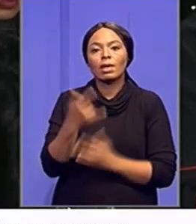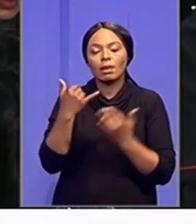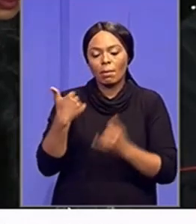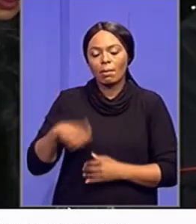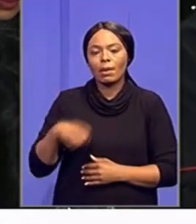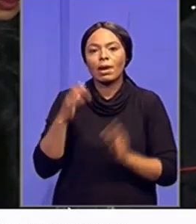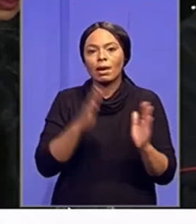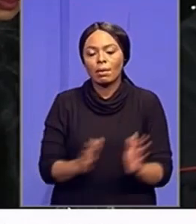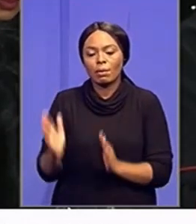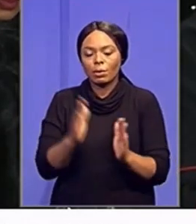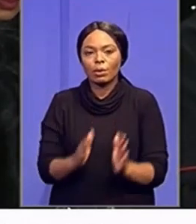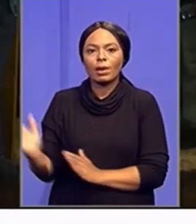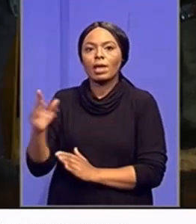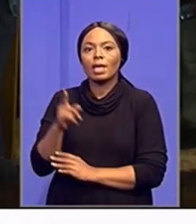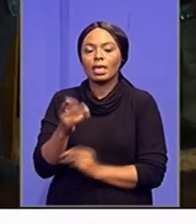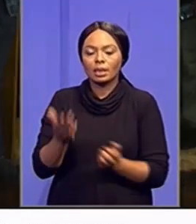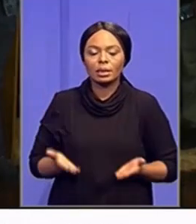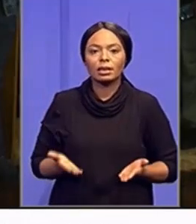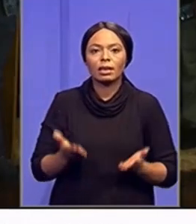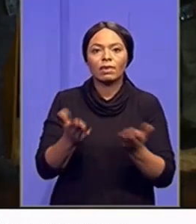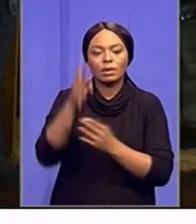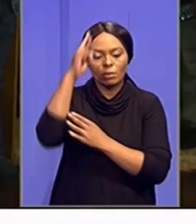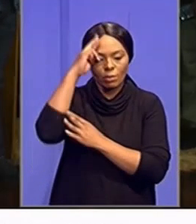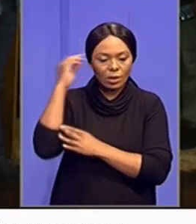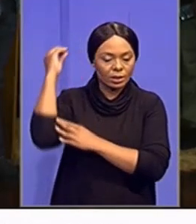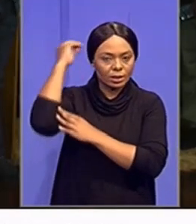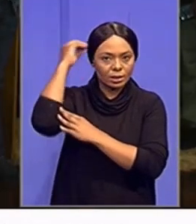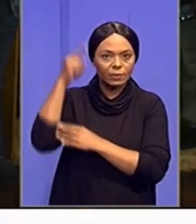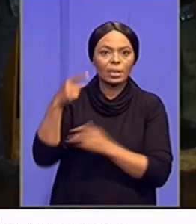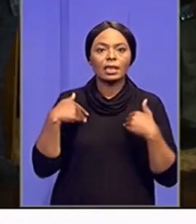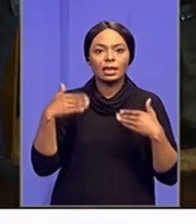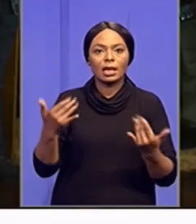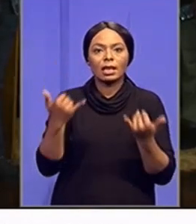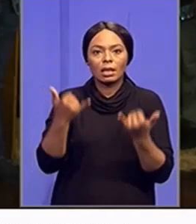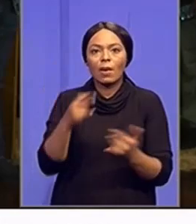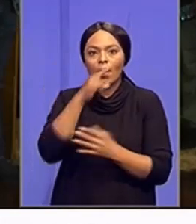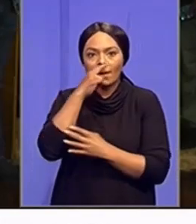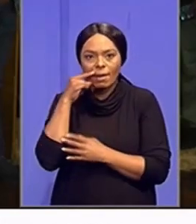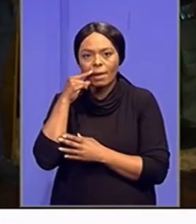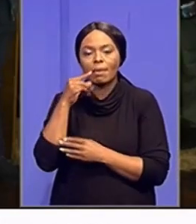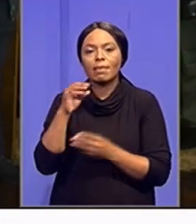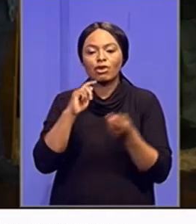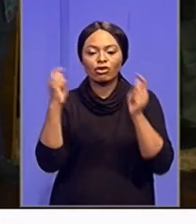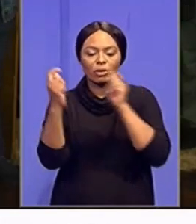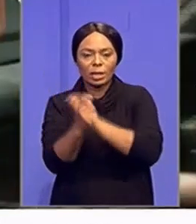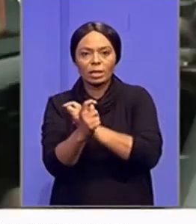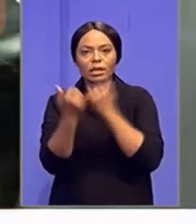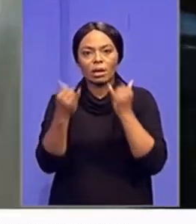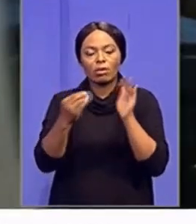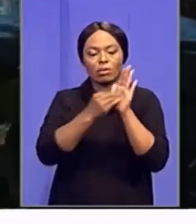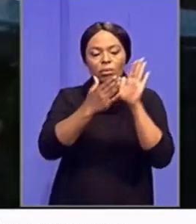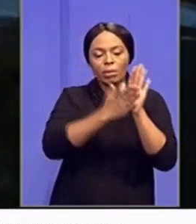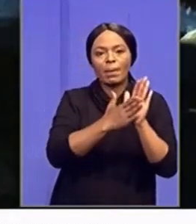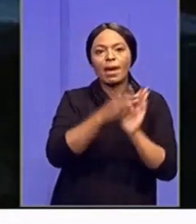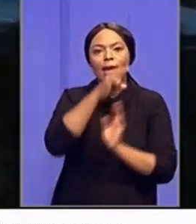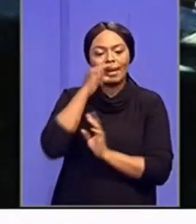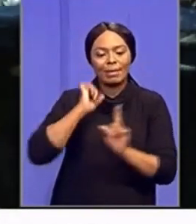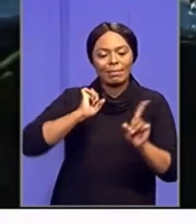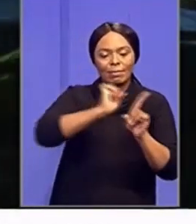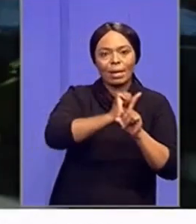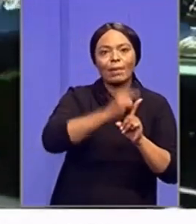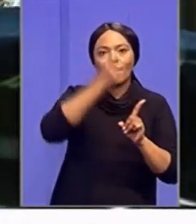Meara wa Johannesburg o tsebišitše gore ba ya go thoma ka tshepedišo ya go rela lefelo le ka mohu Desmond Tutu. Mmila wa